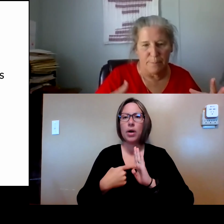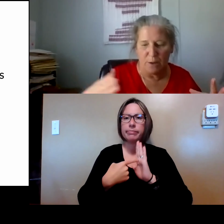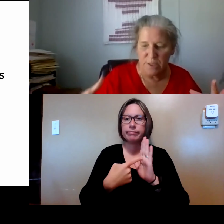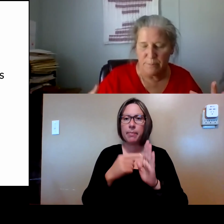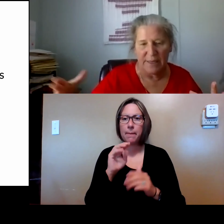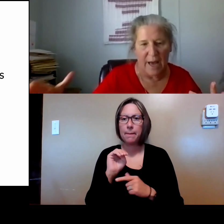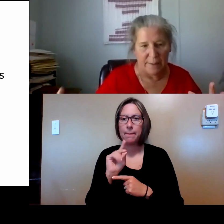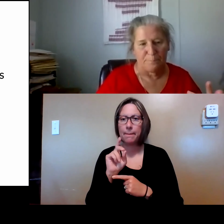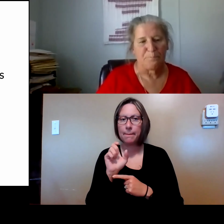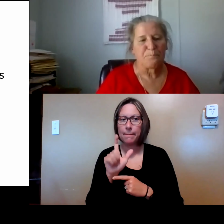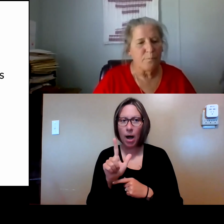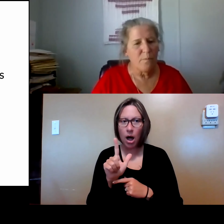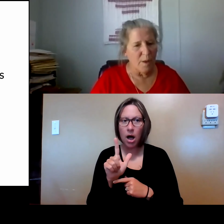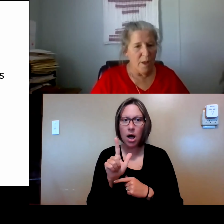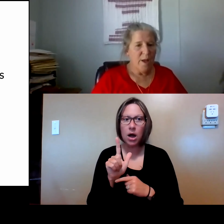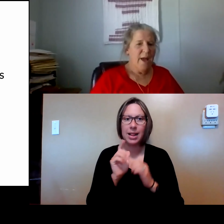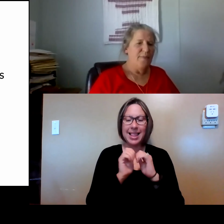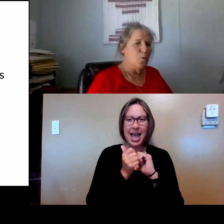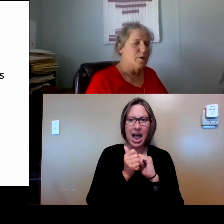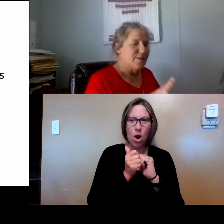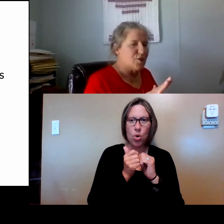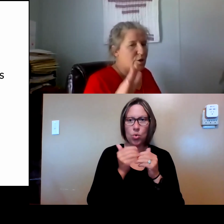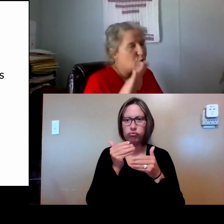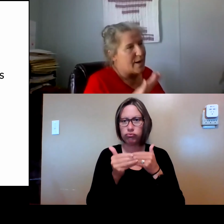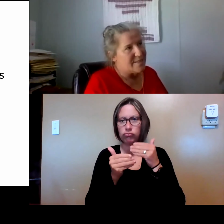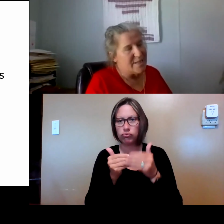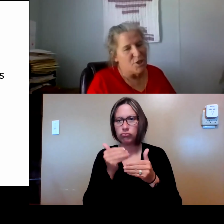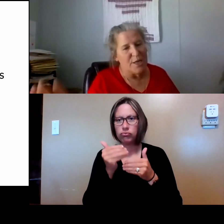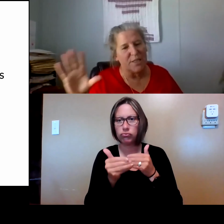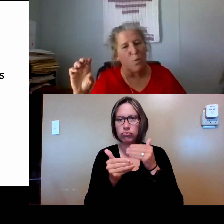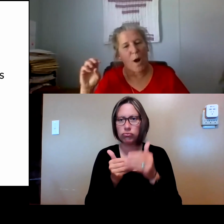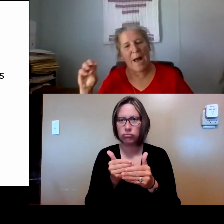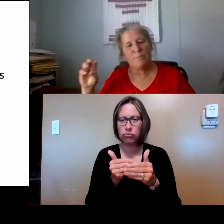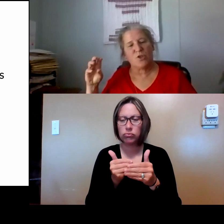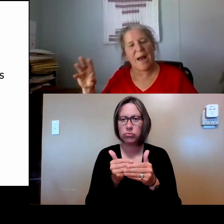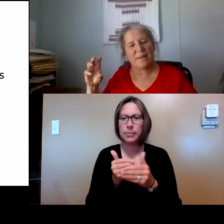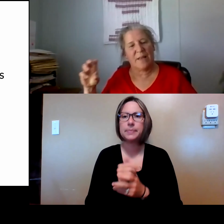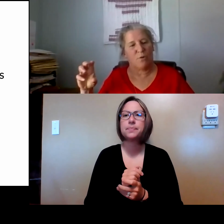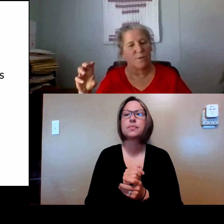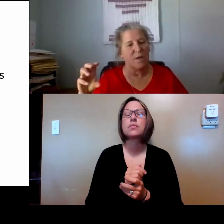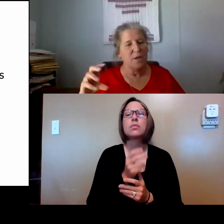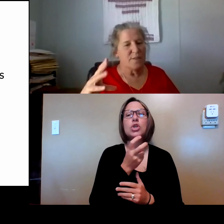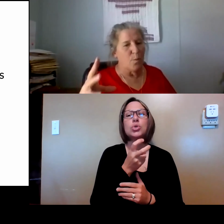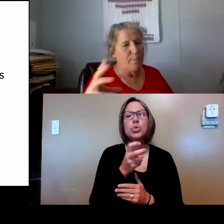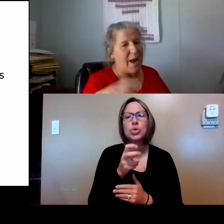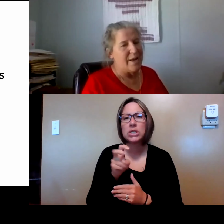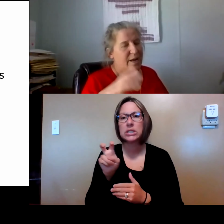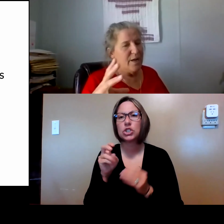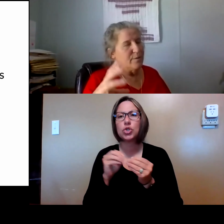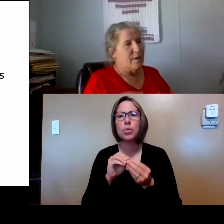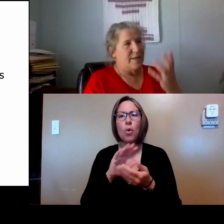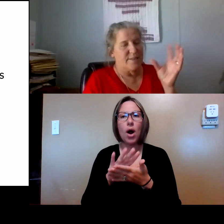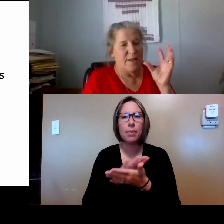are supposed to be done. And then we're going to start transitioning to more abstract levels. So we